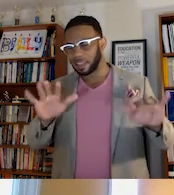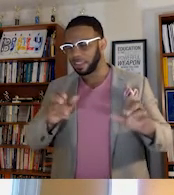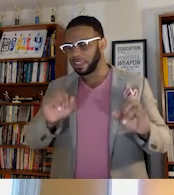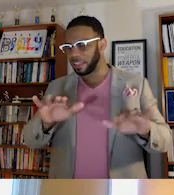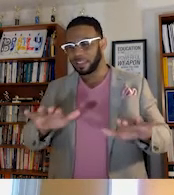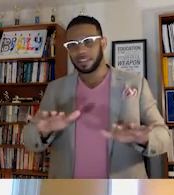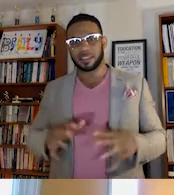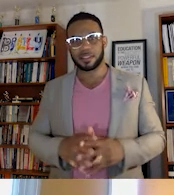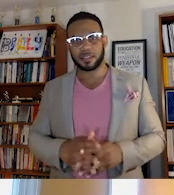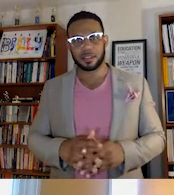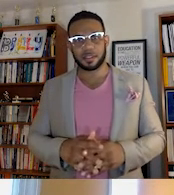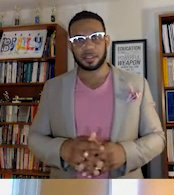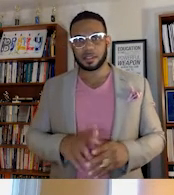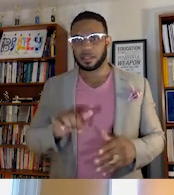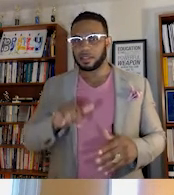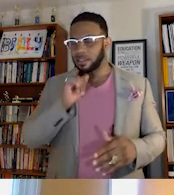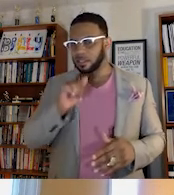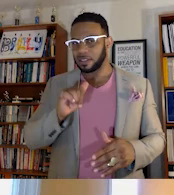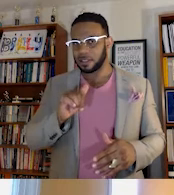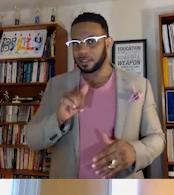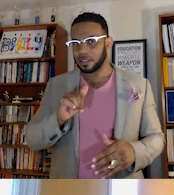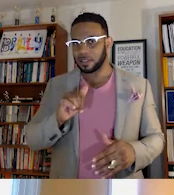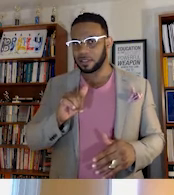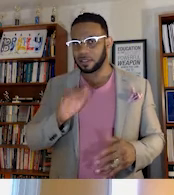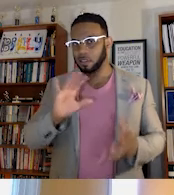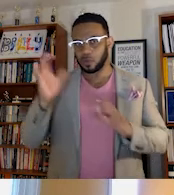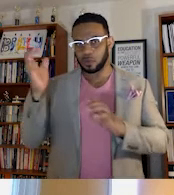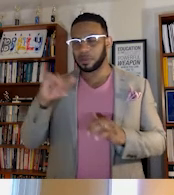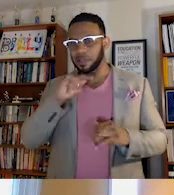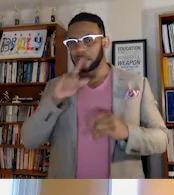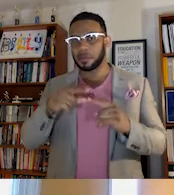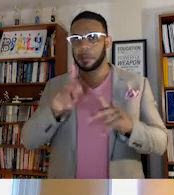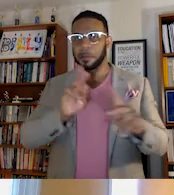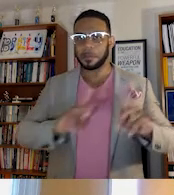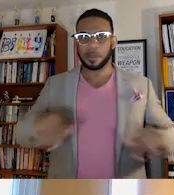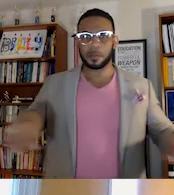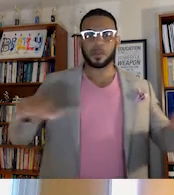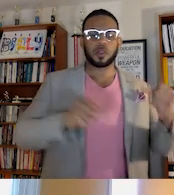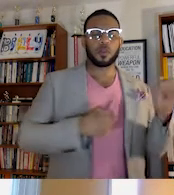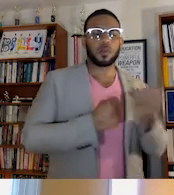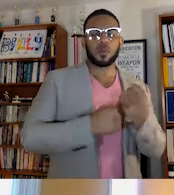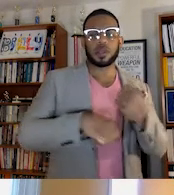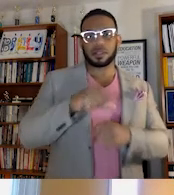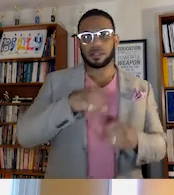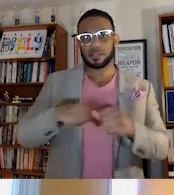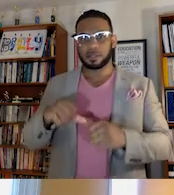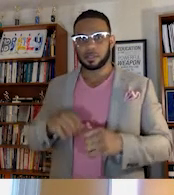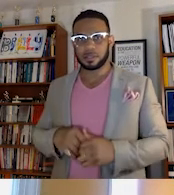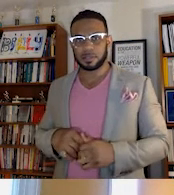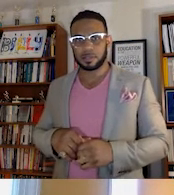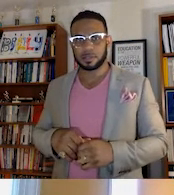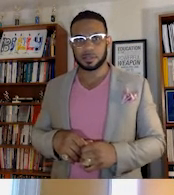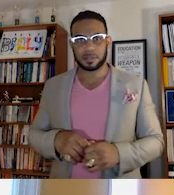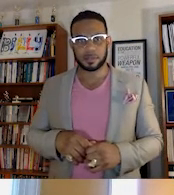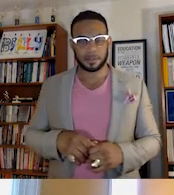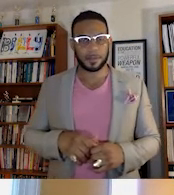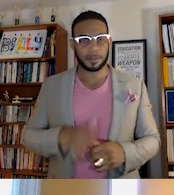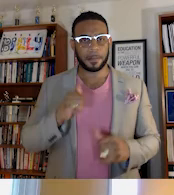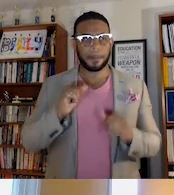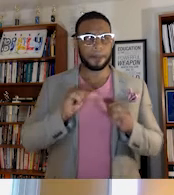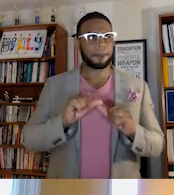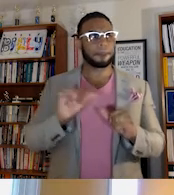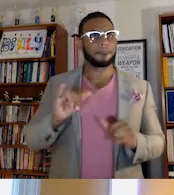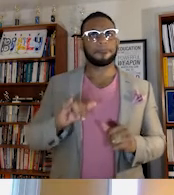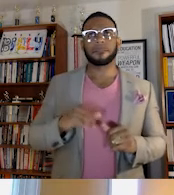hey, this isn't a destructive. This is about people supporting each other. Mhm. And that goes